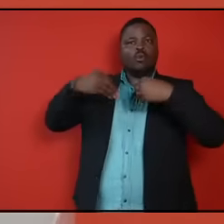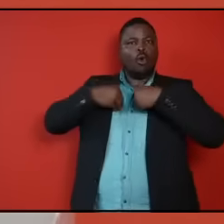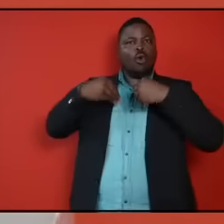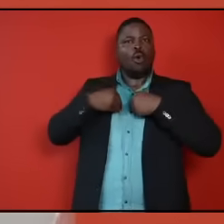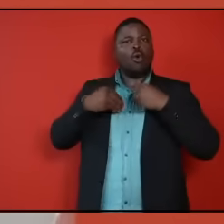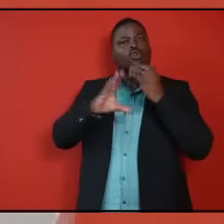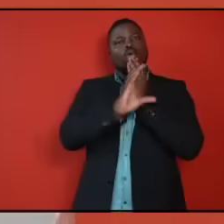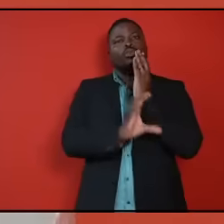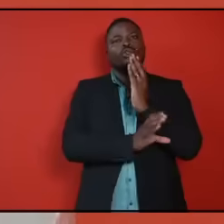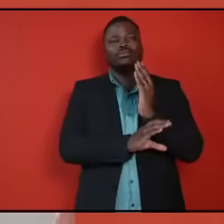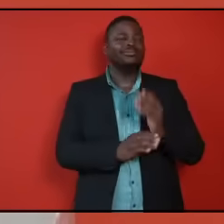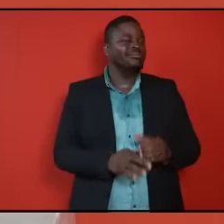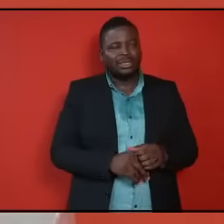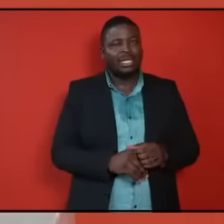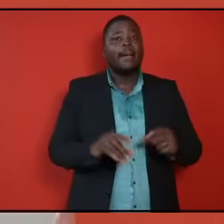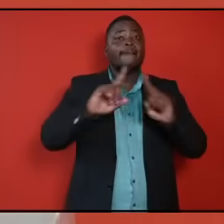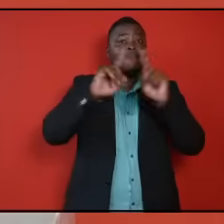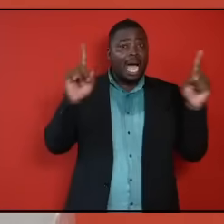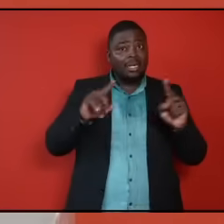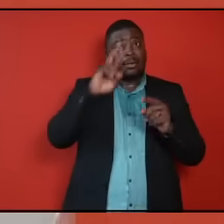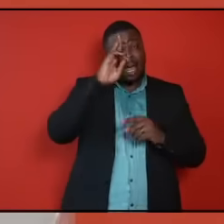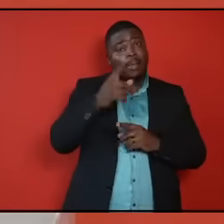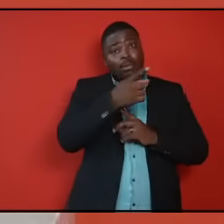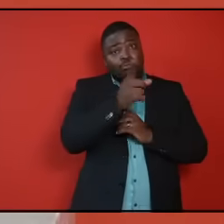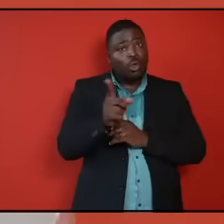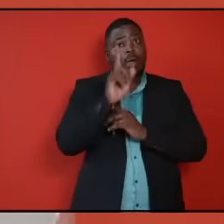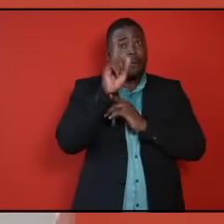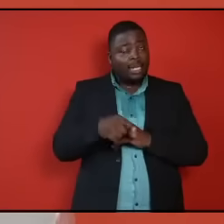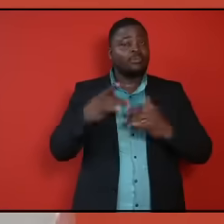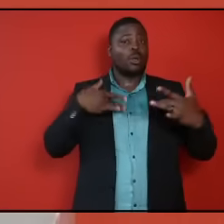Everybody should be concerned. The church must be concerned.